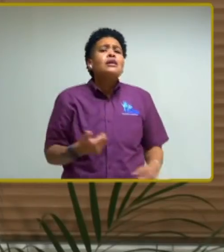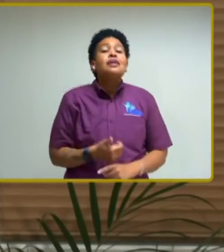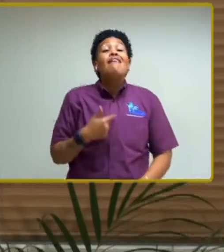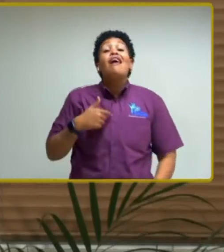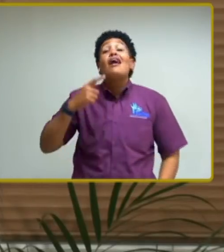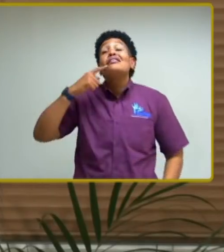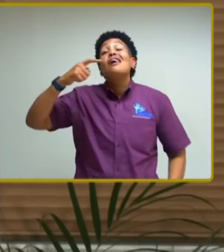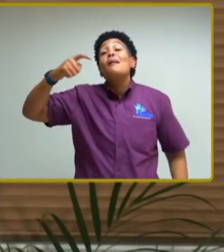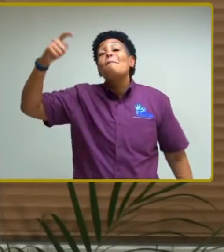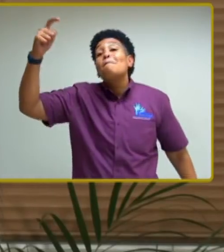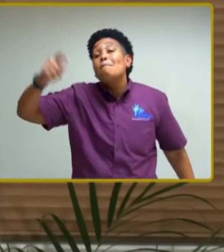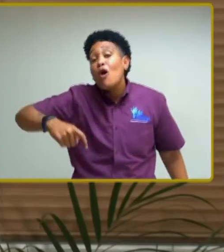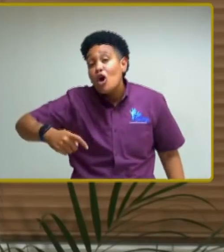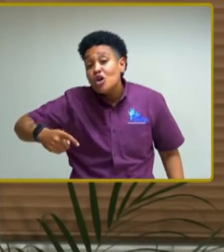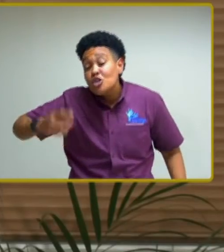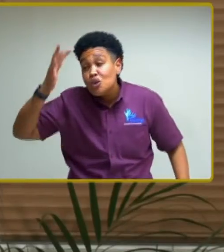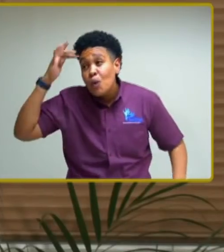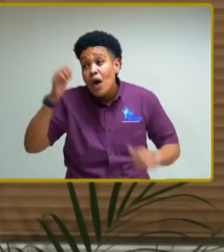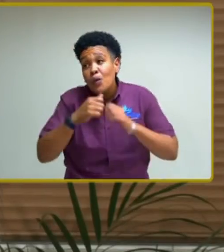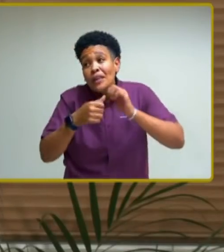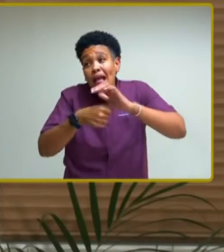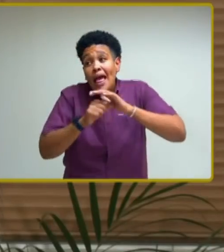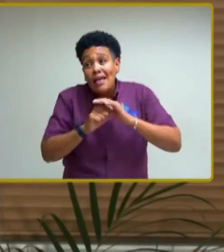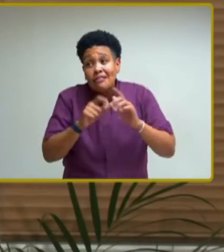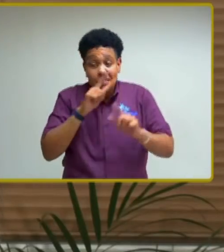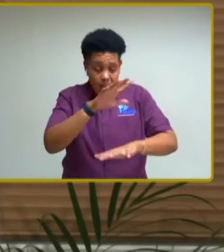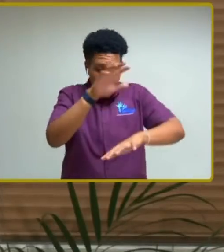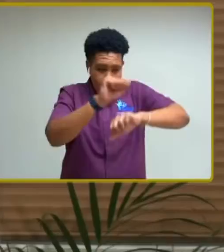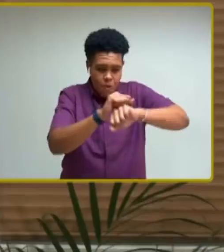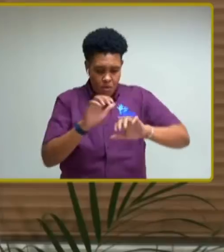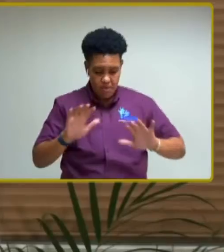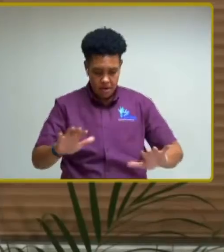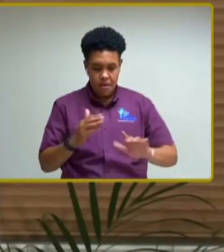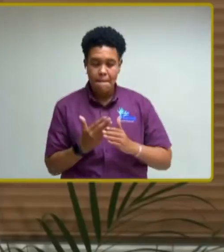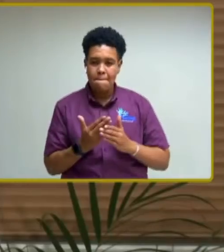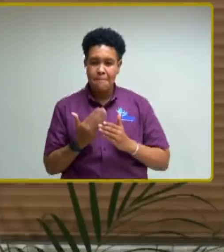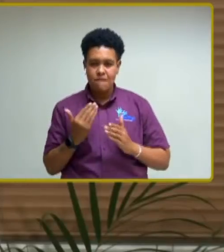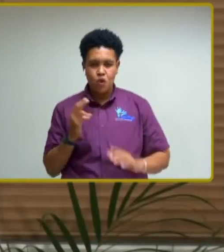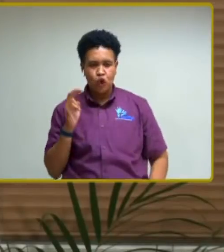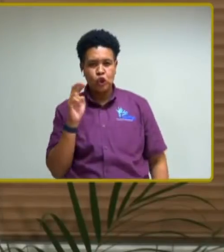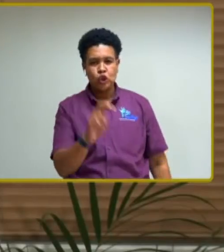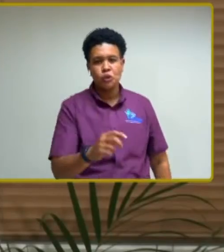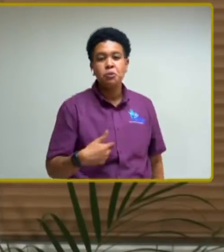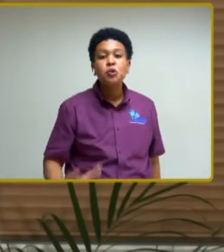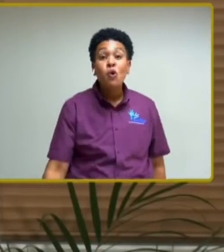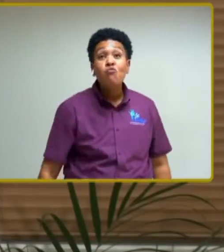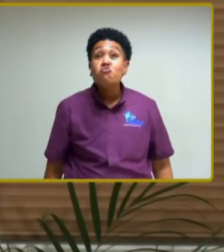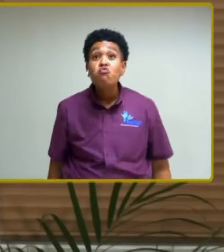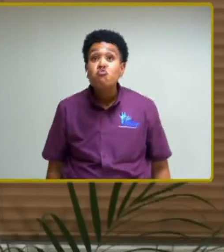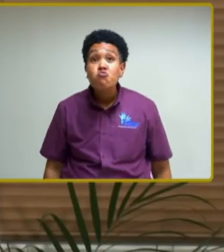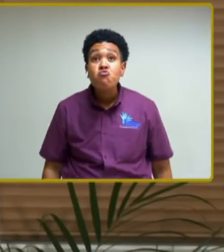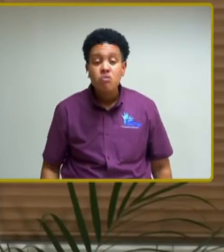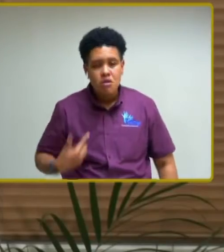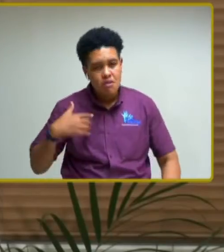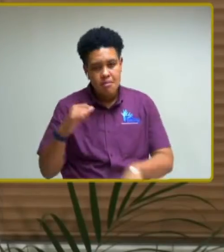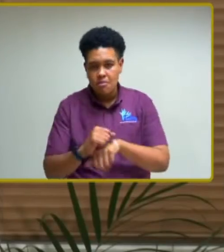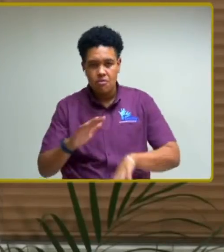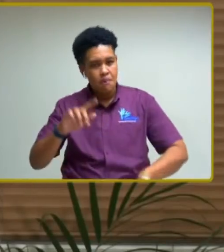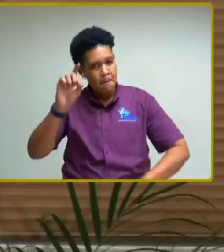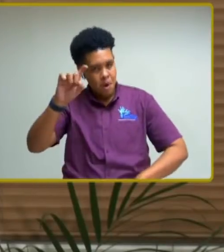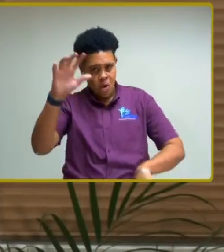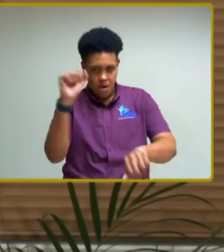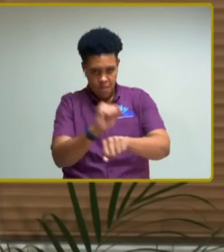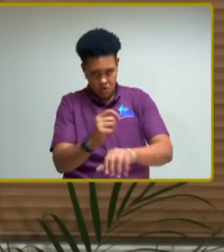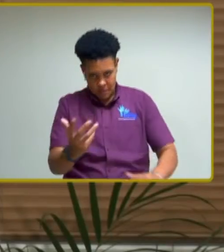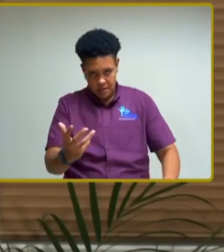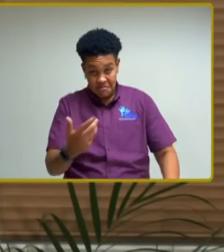I say that with emphasis, must make an appointment before visiting a vaccination site. Very, very